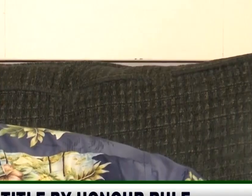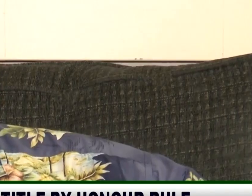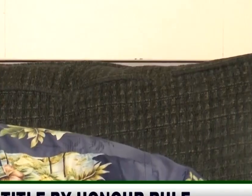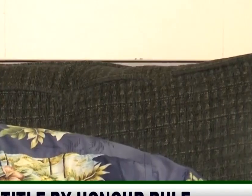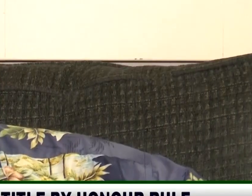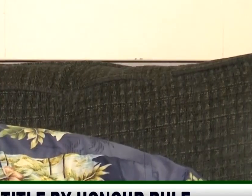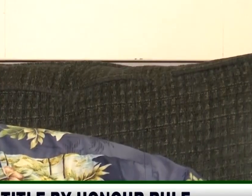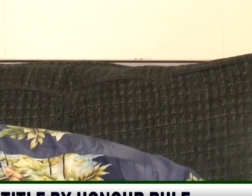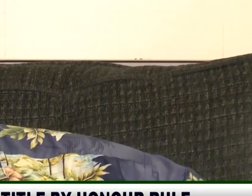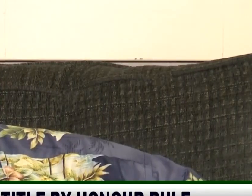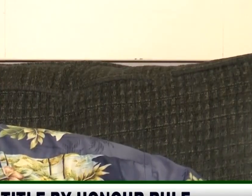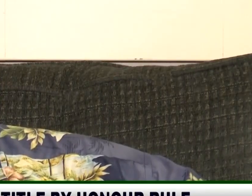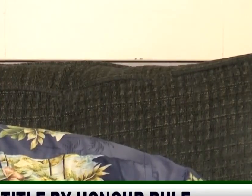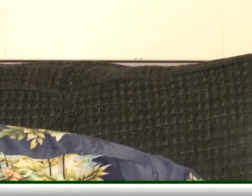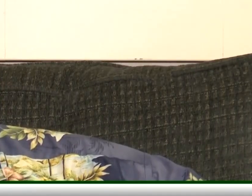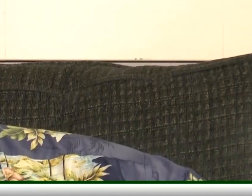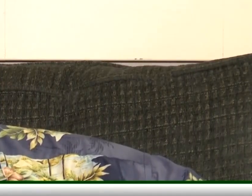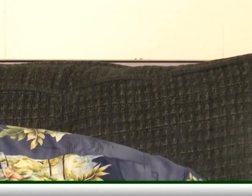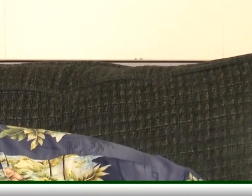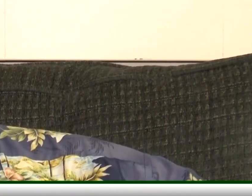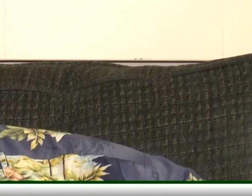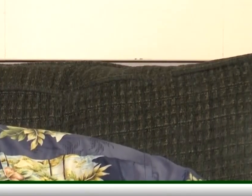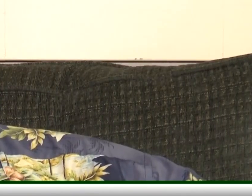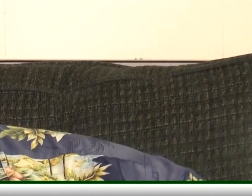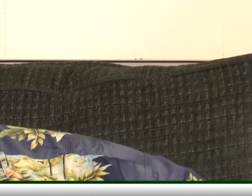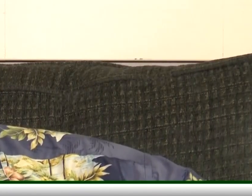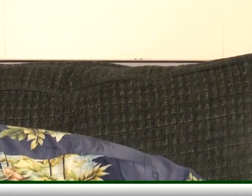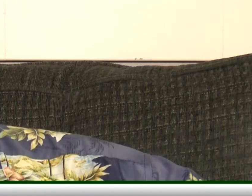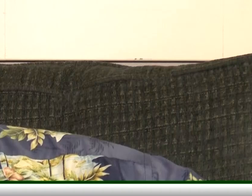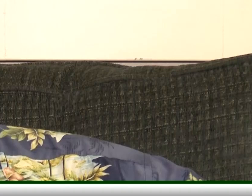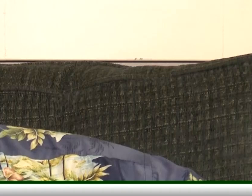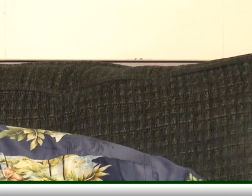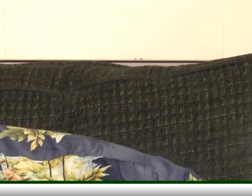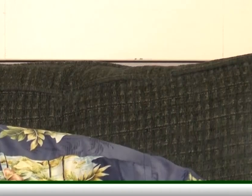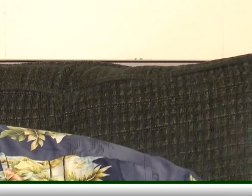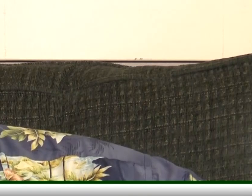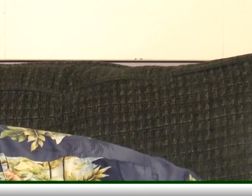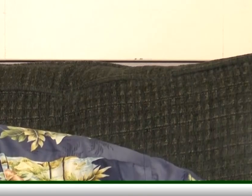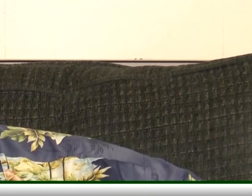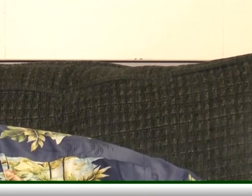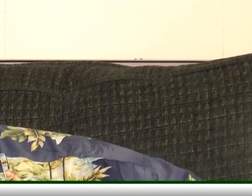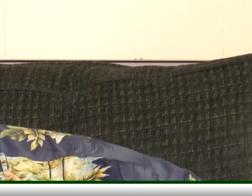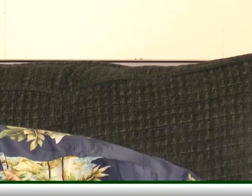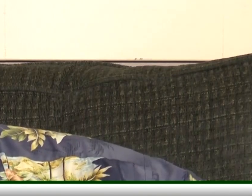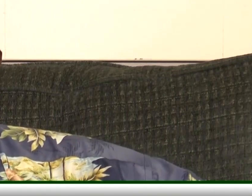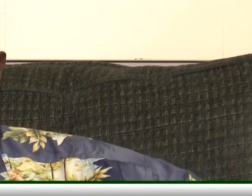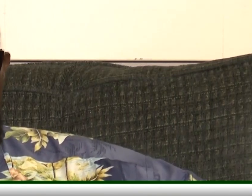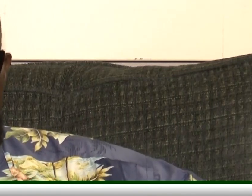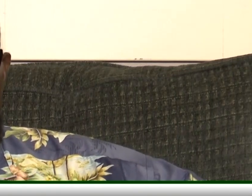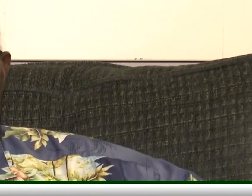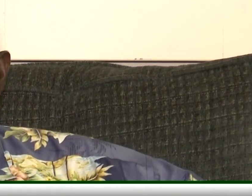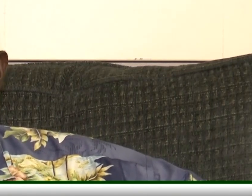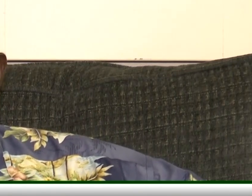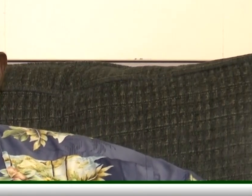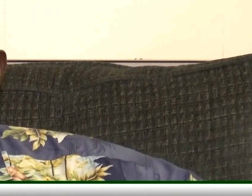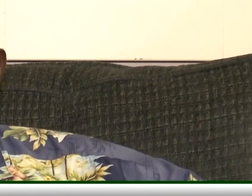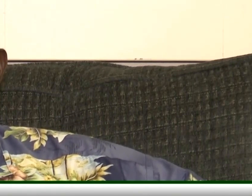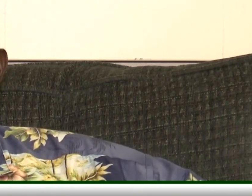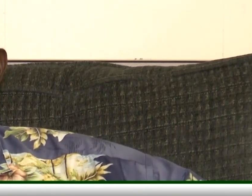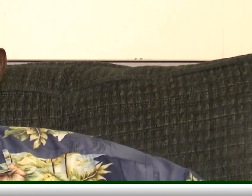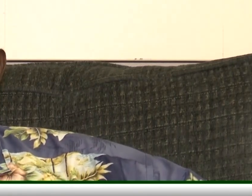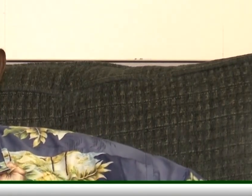Several international drafts experts, after analyzing the situation, are determining that